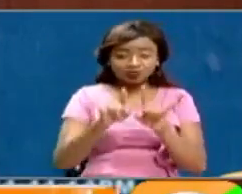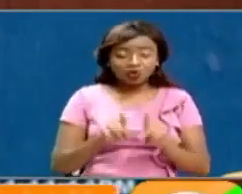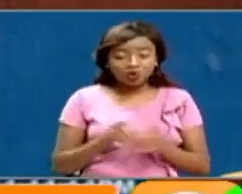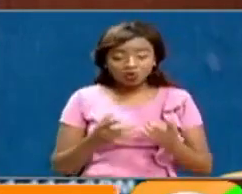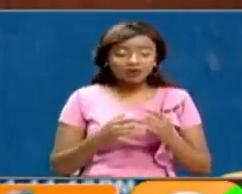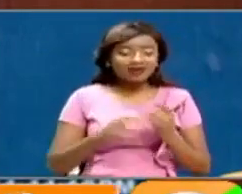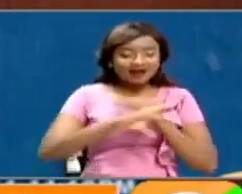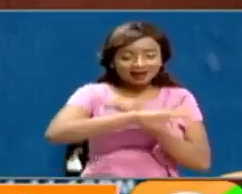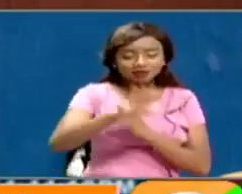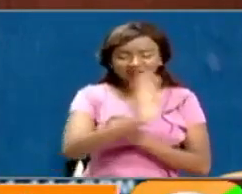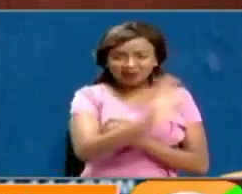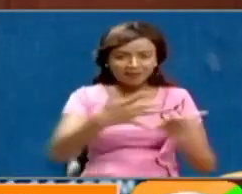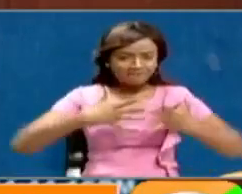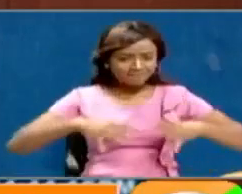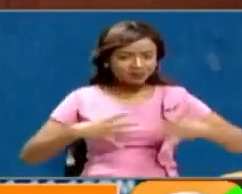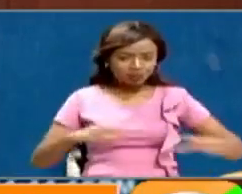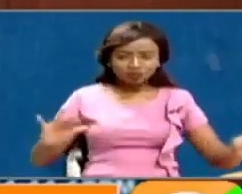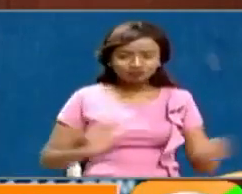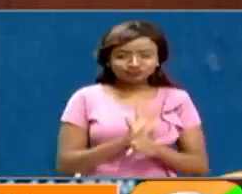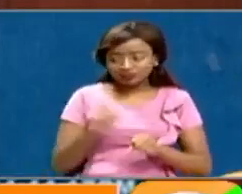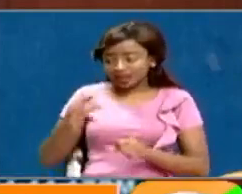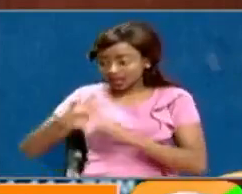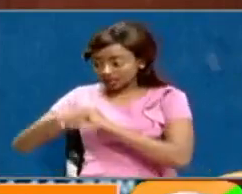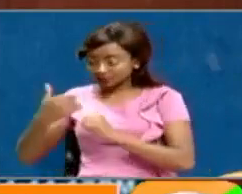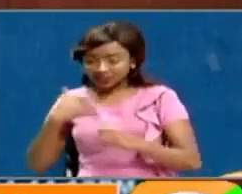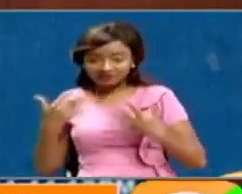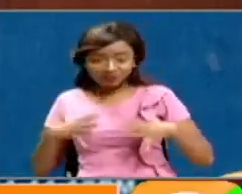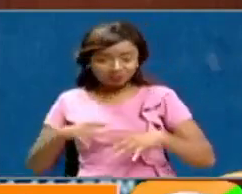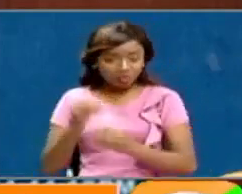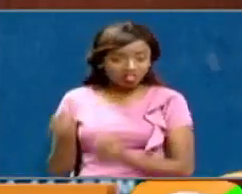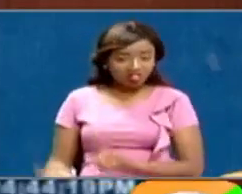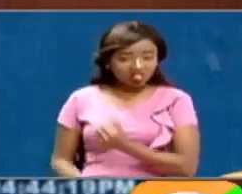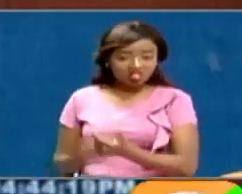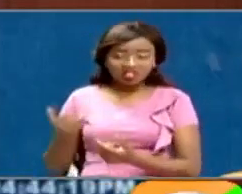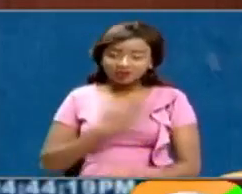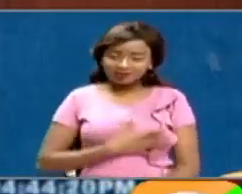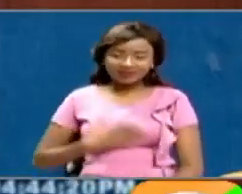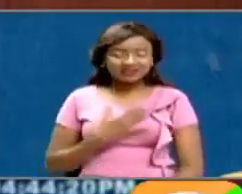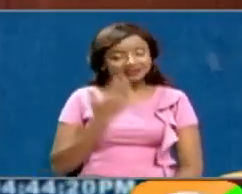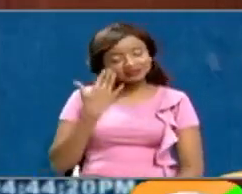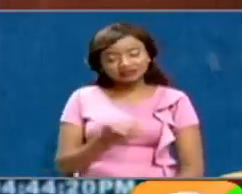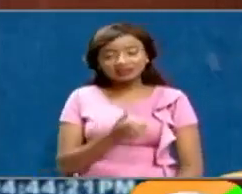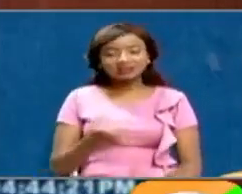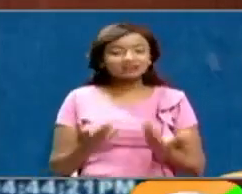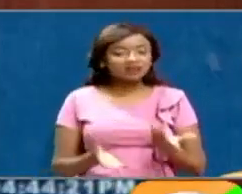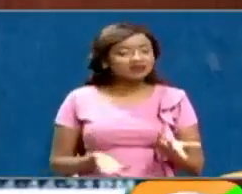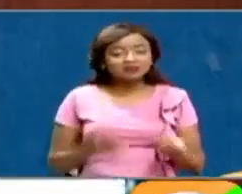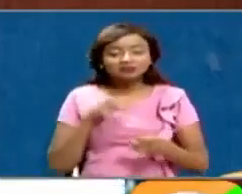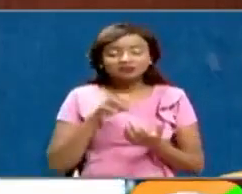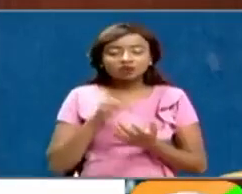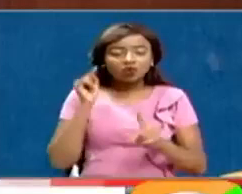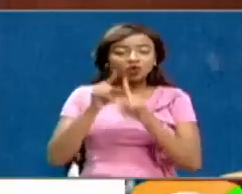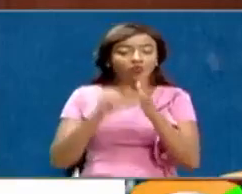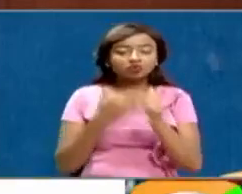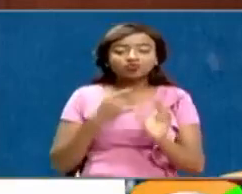are less populous must be seen as 2 feet walking our nation to progress and